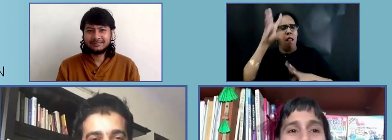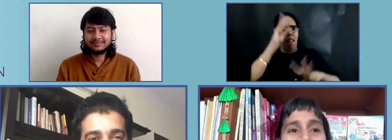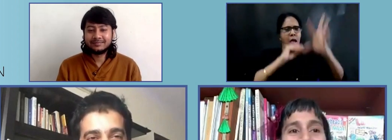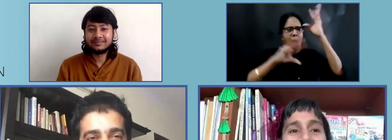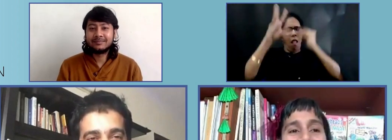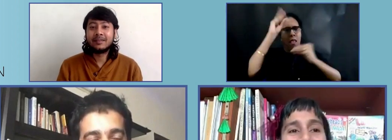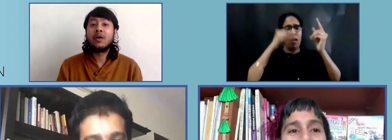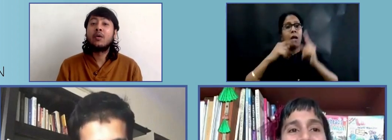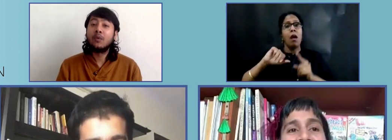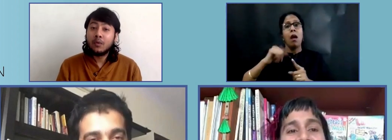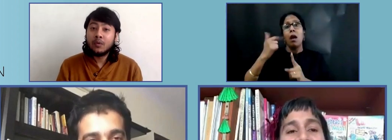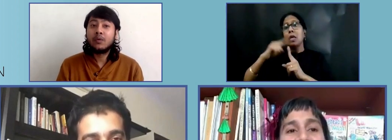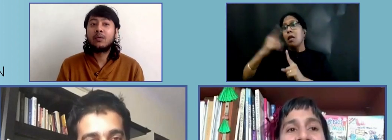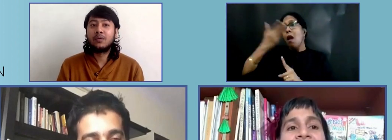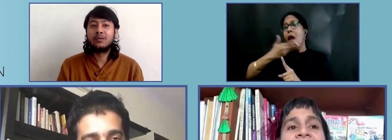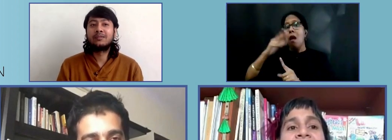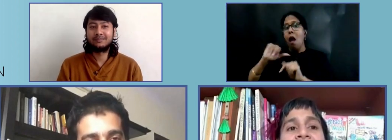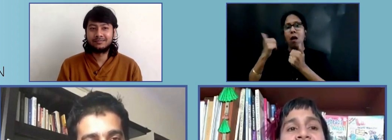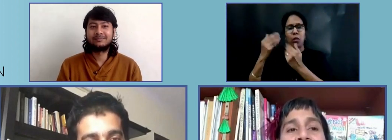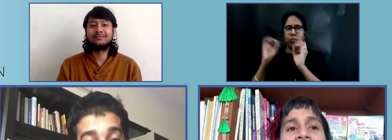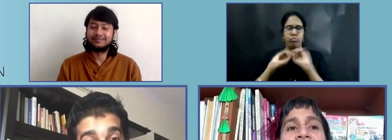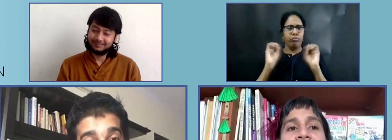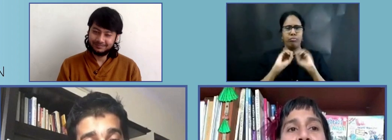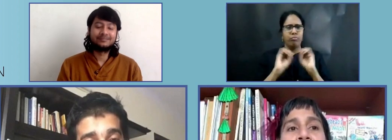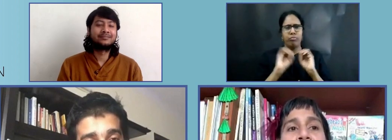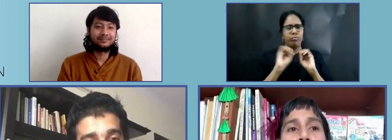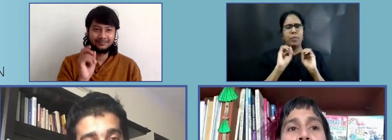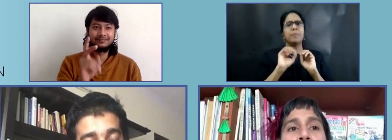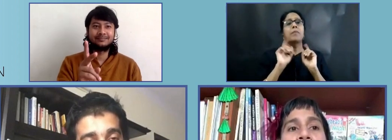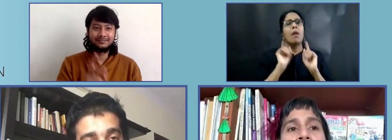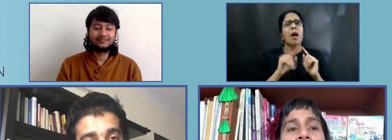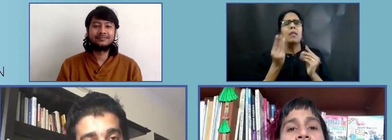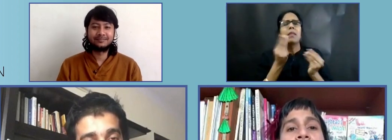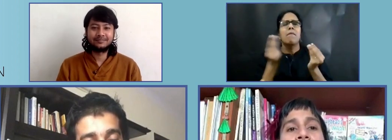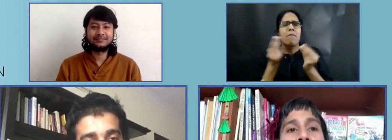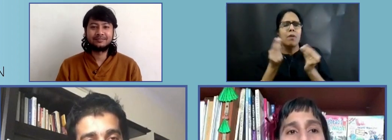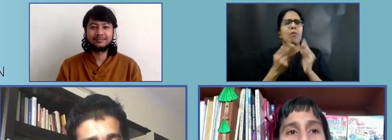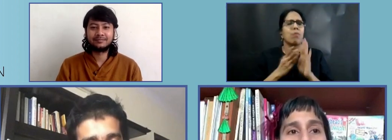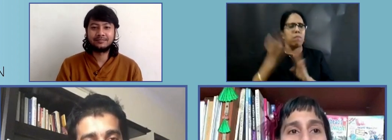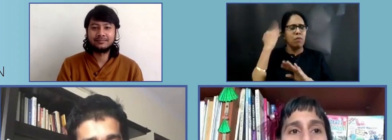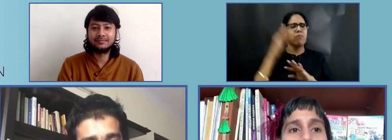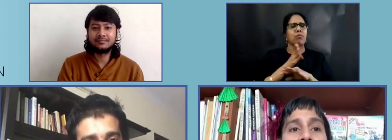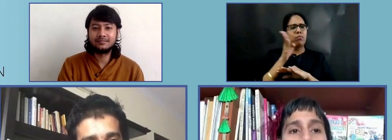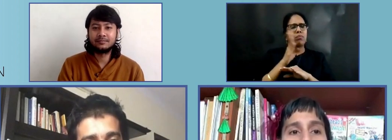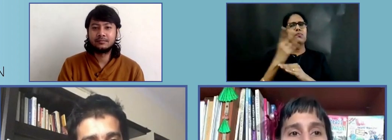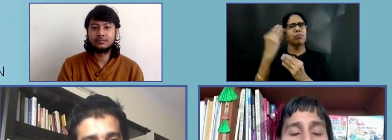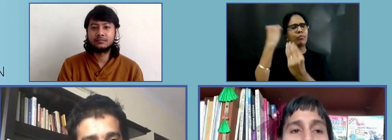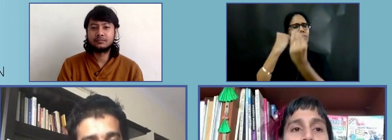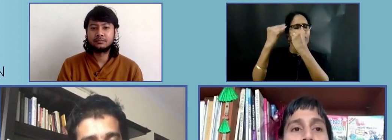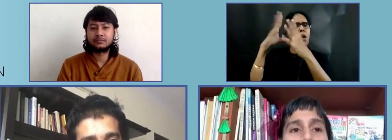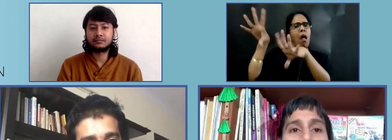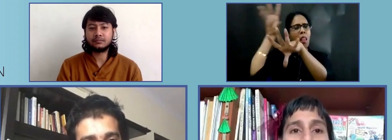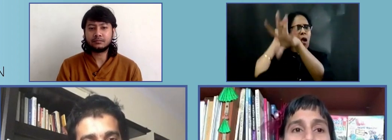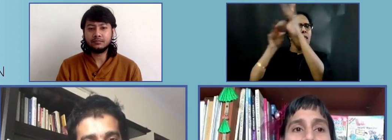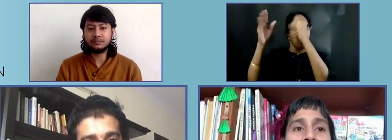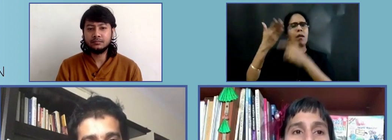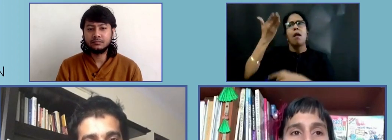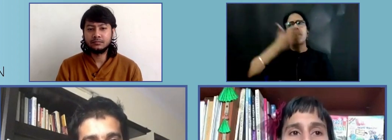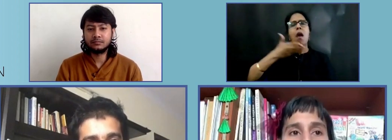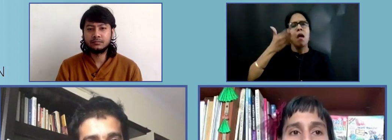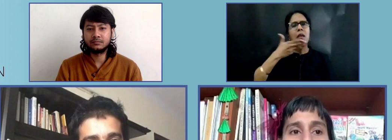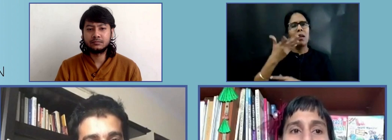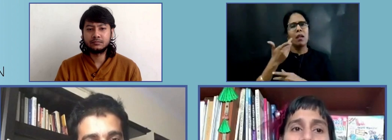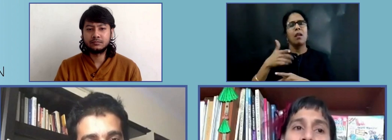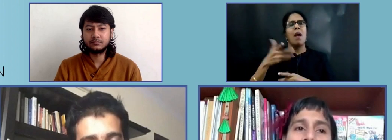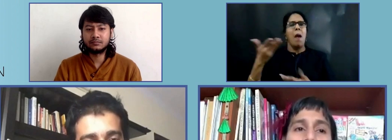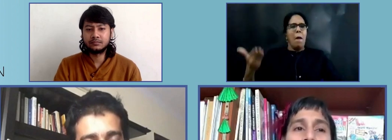trained artist. Okay. I just took a couple of classes, art classes from a local teacher in West